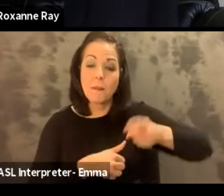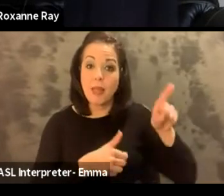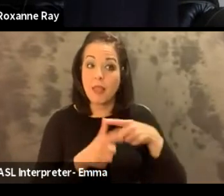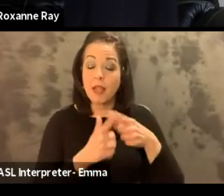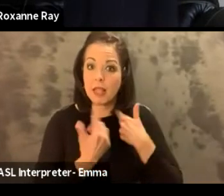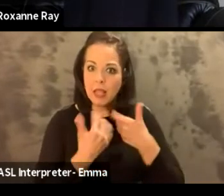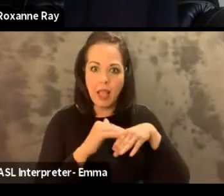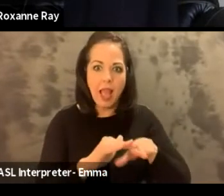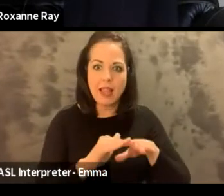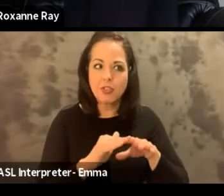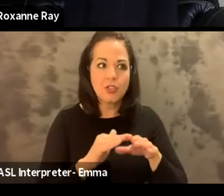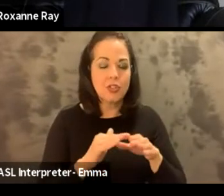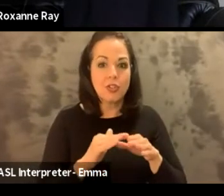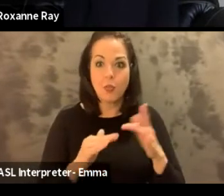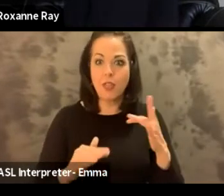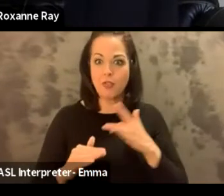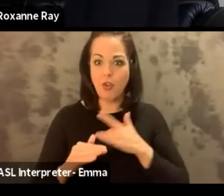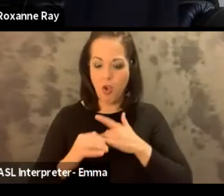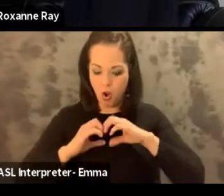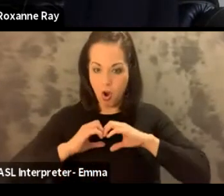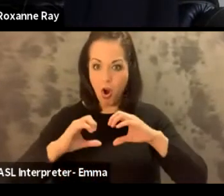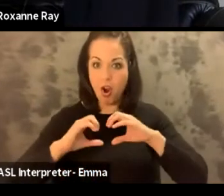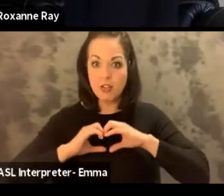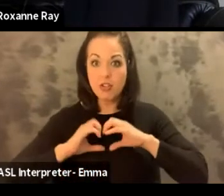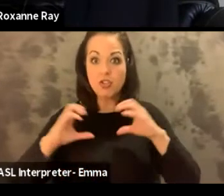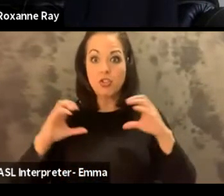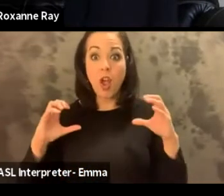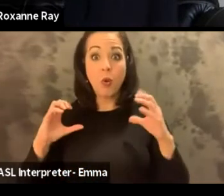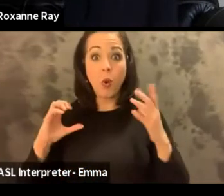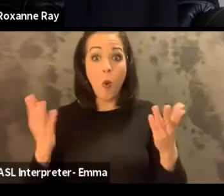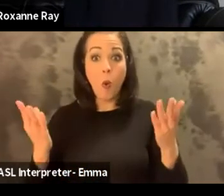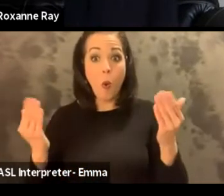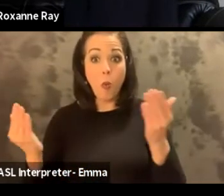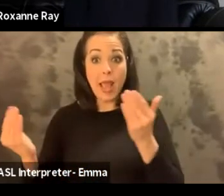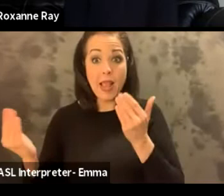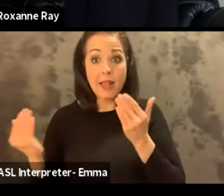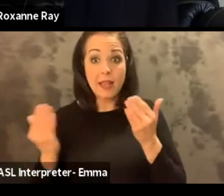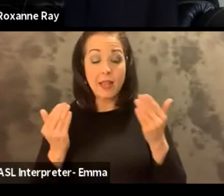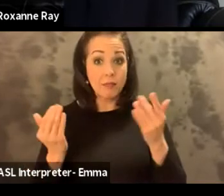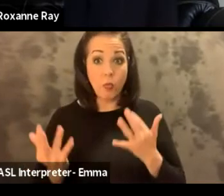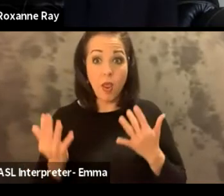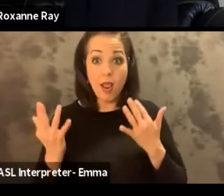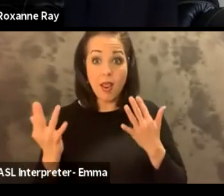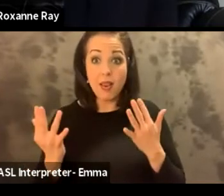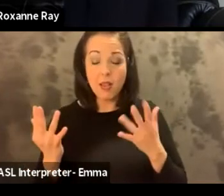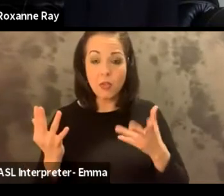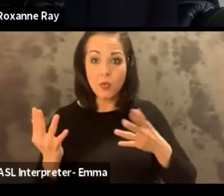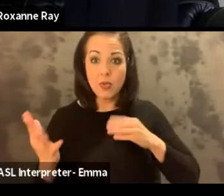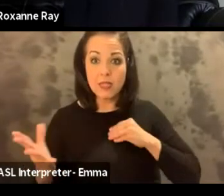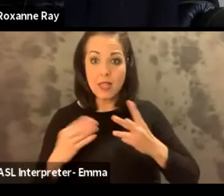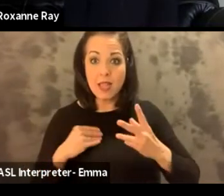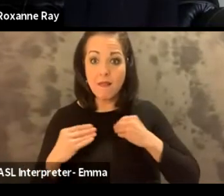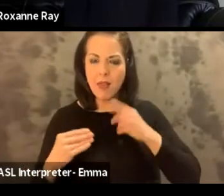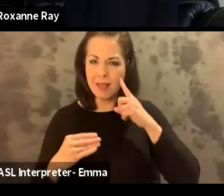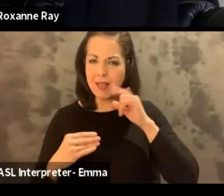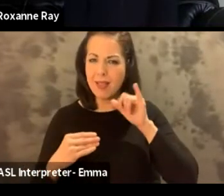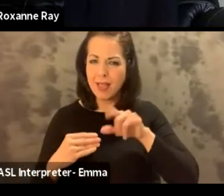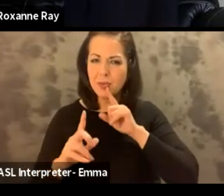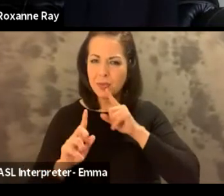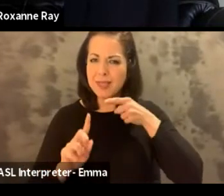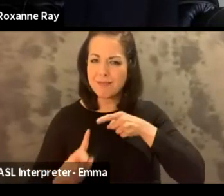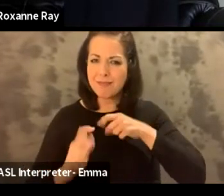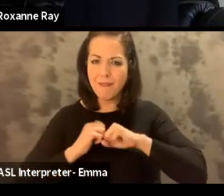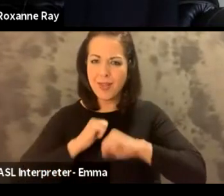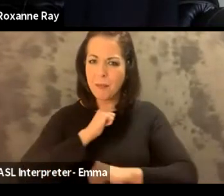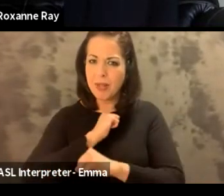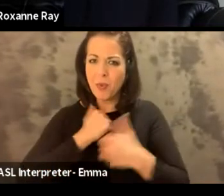heart chakra open and waited to receive it. And I think that is really fundamentally how